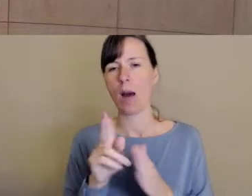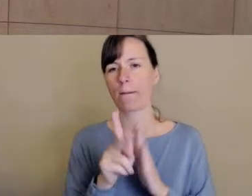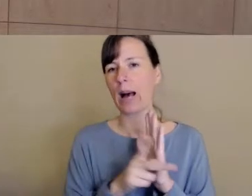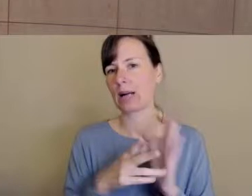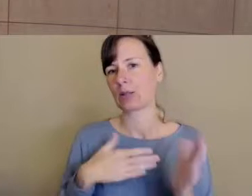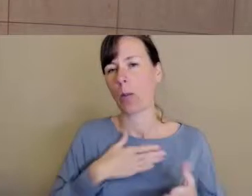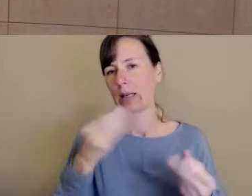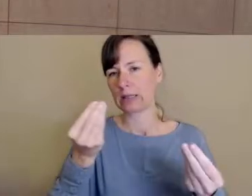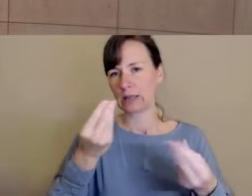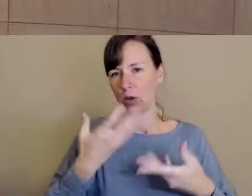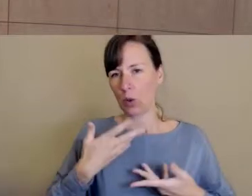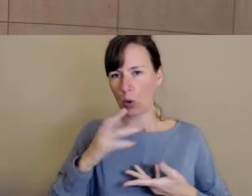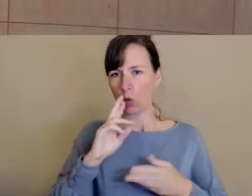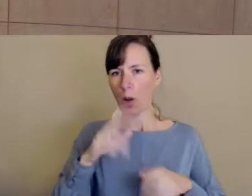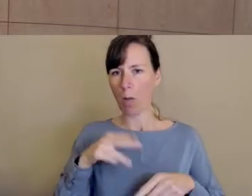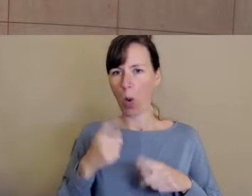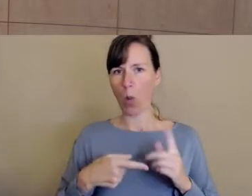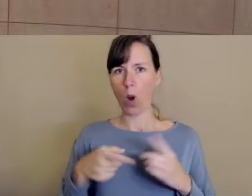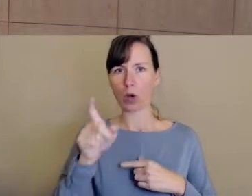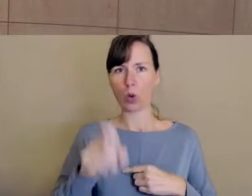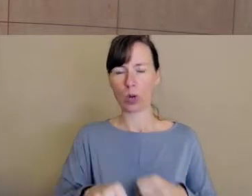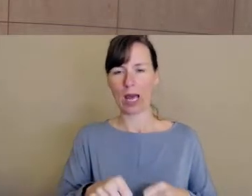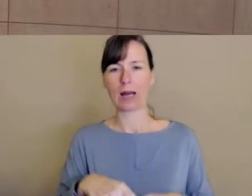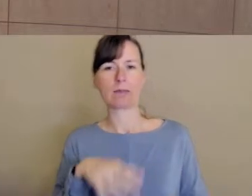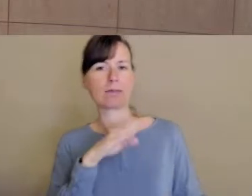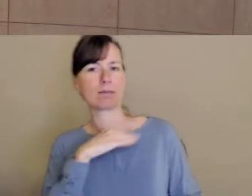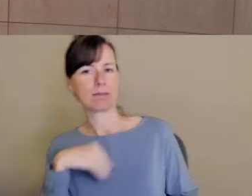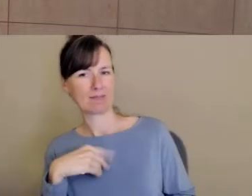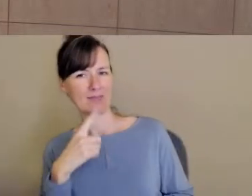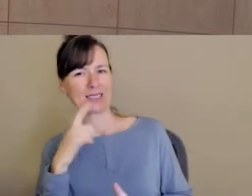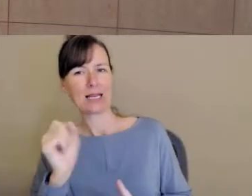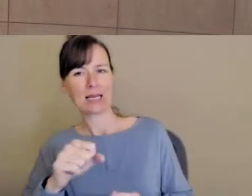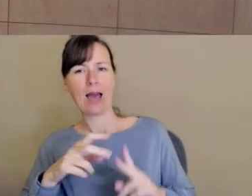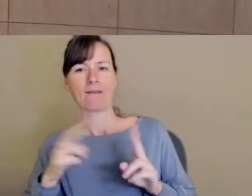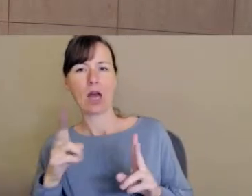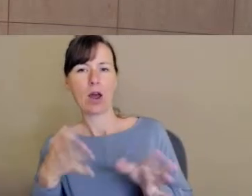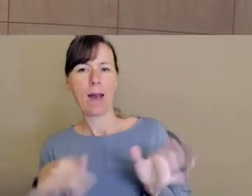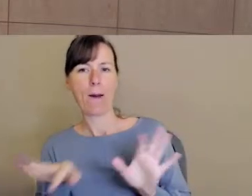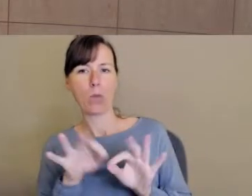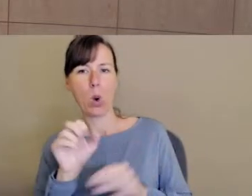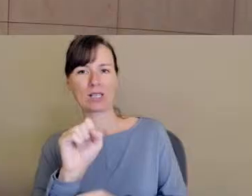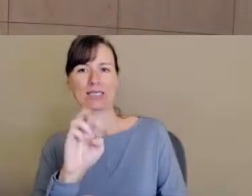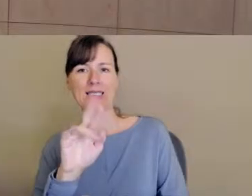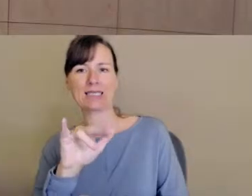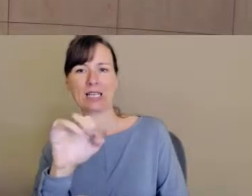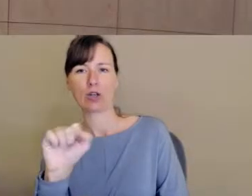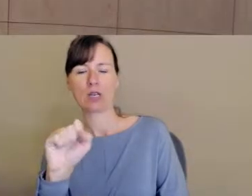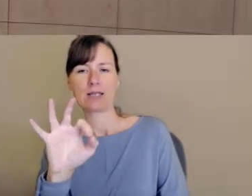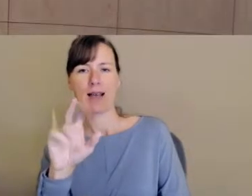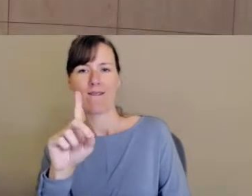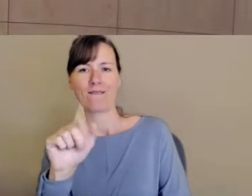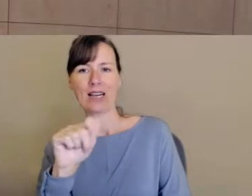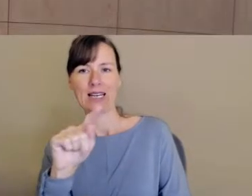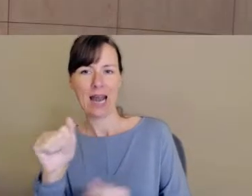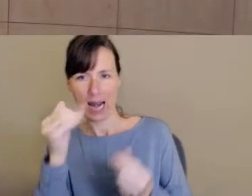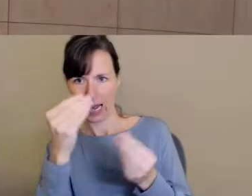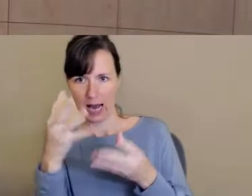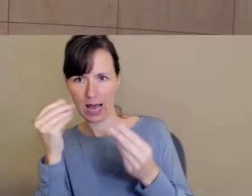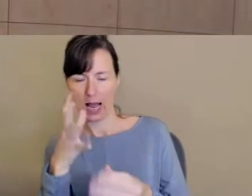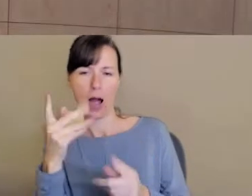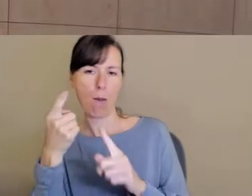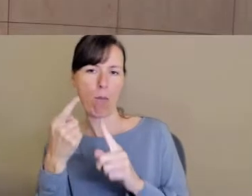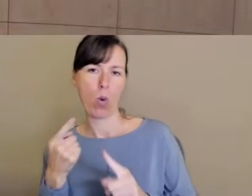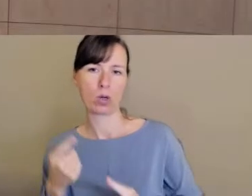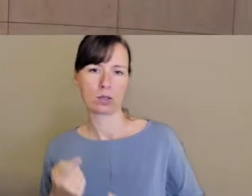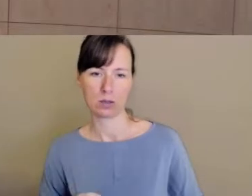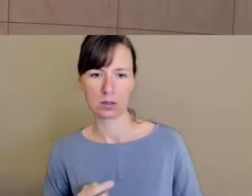very important data points, a series of data points. It's almost a test run for understanding what